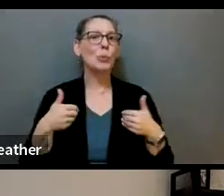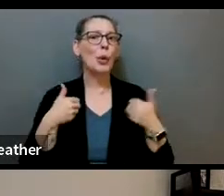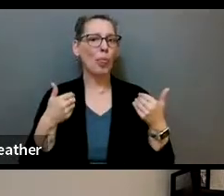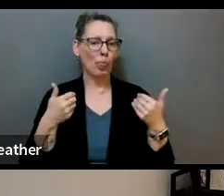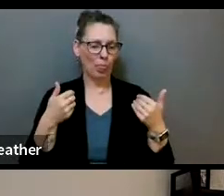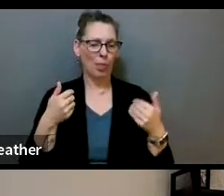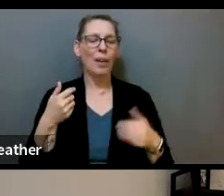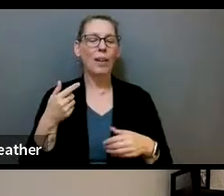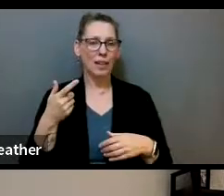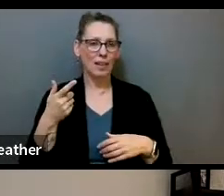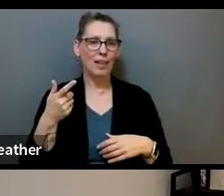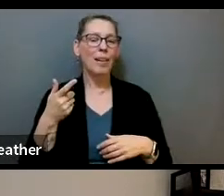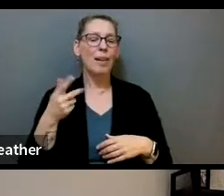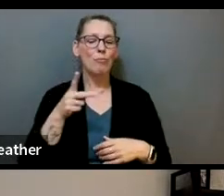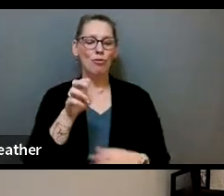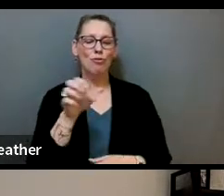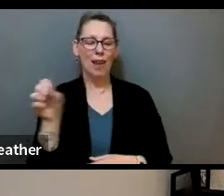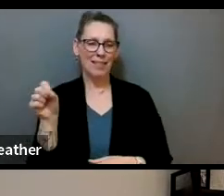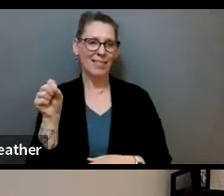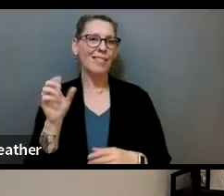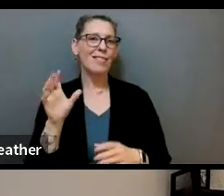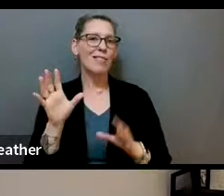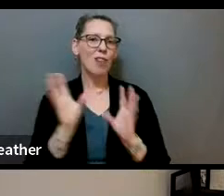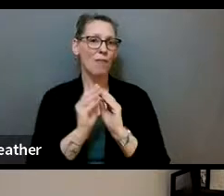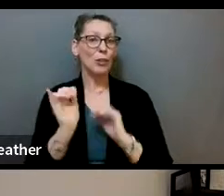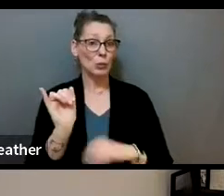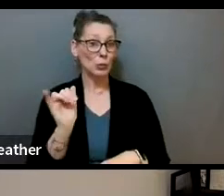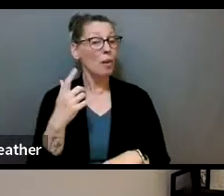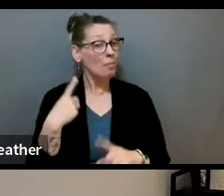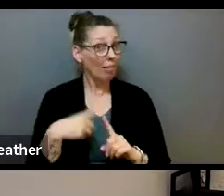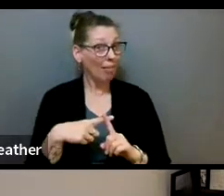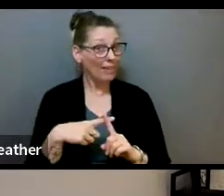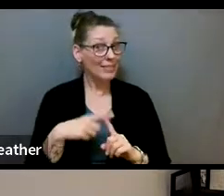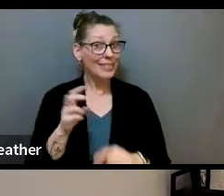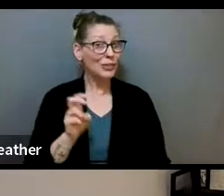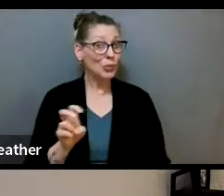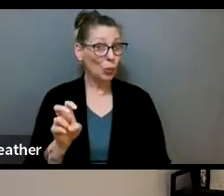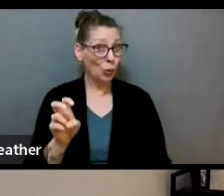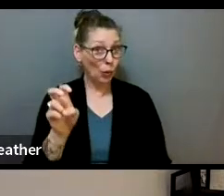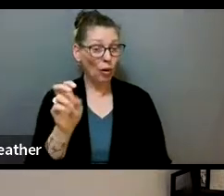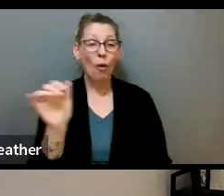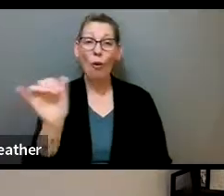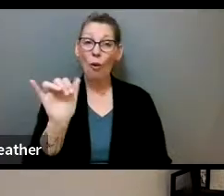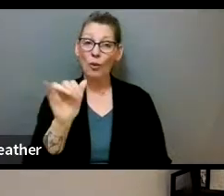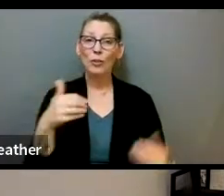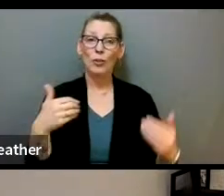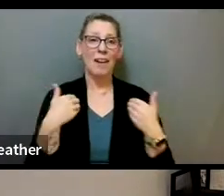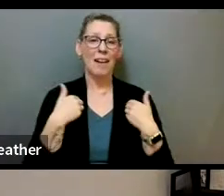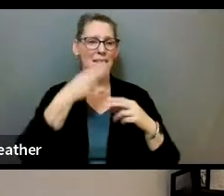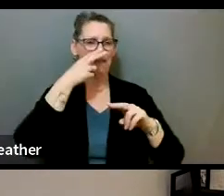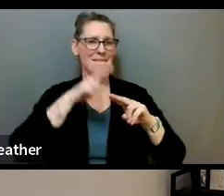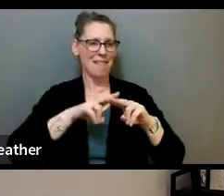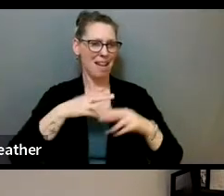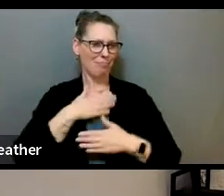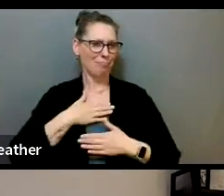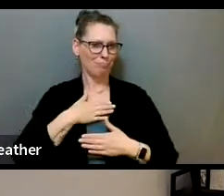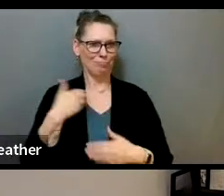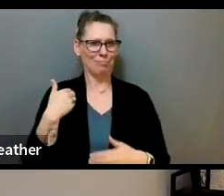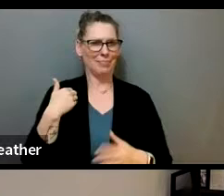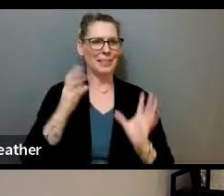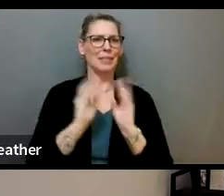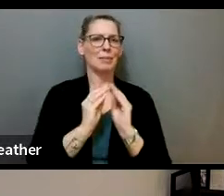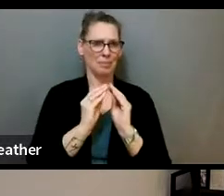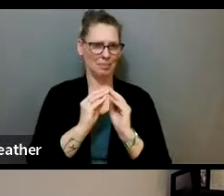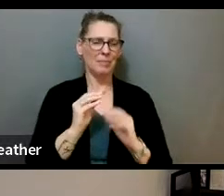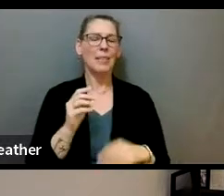well that both included tours. And one of the things that we also had a lot of fun with this last session of CBO